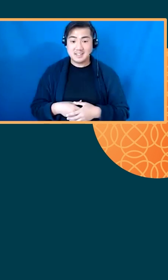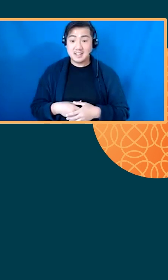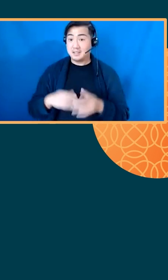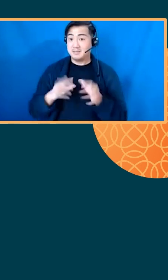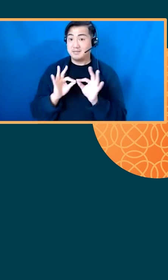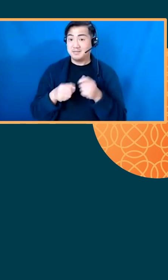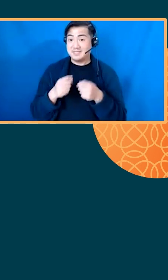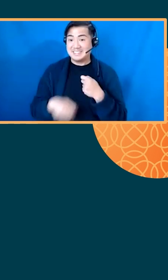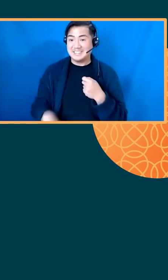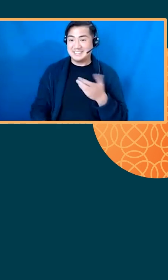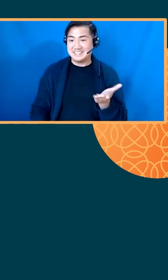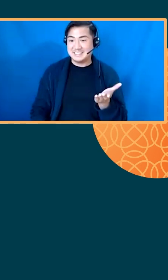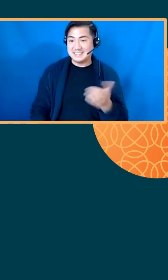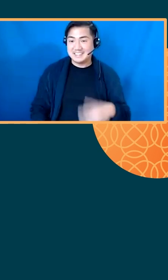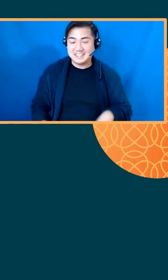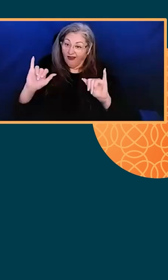I think